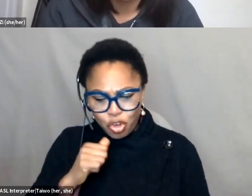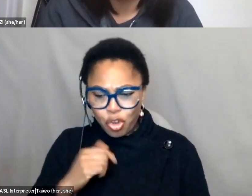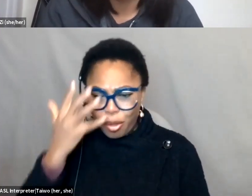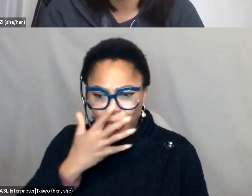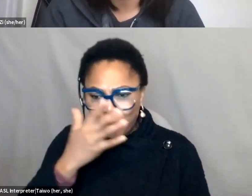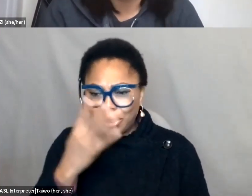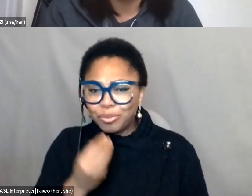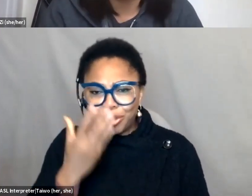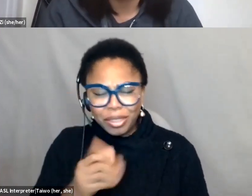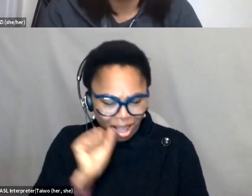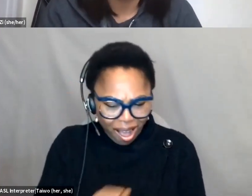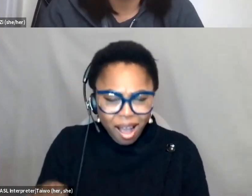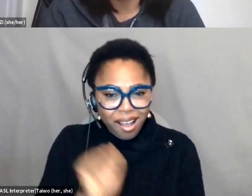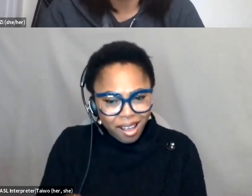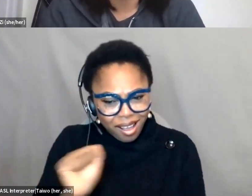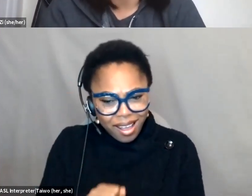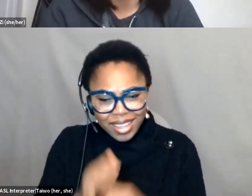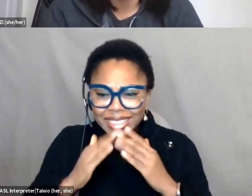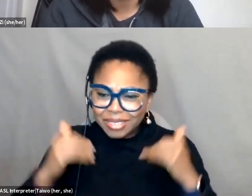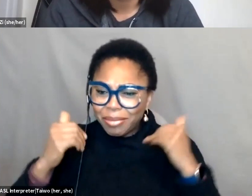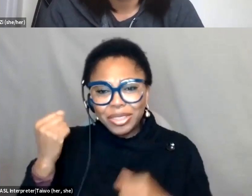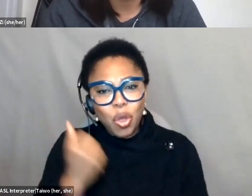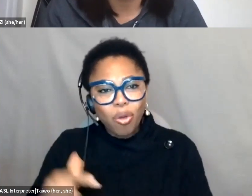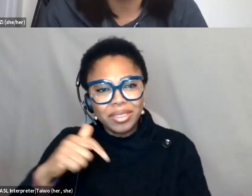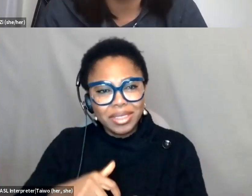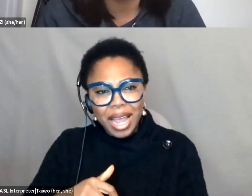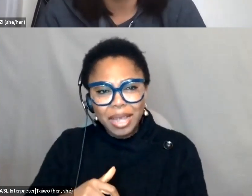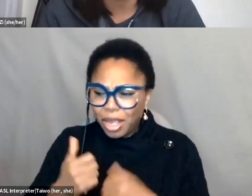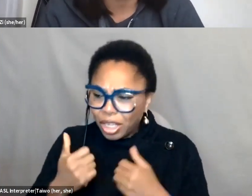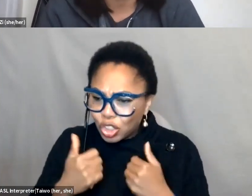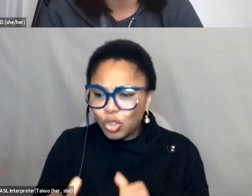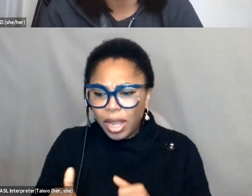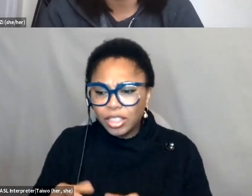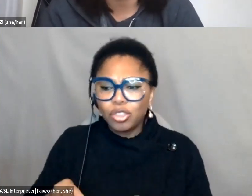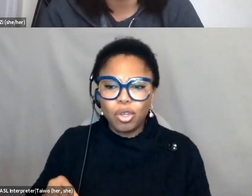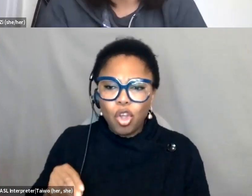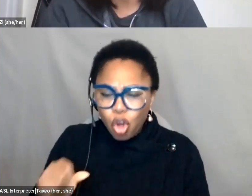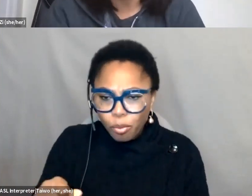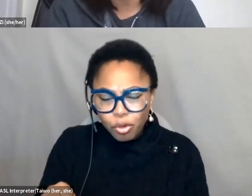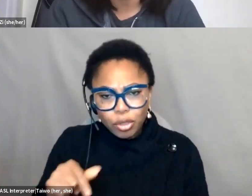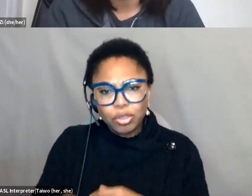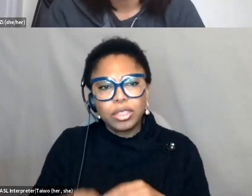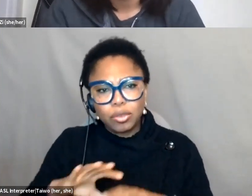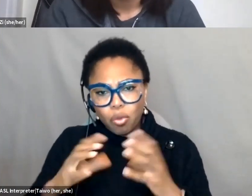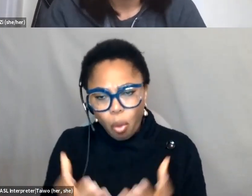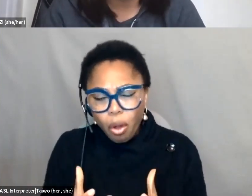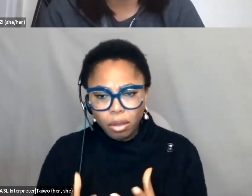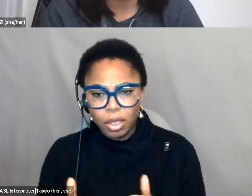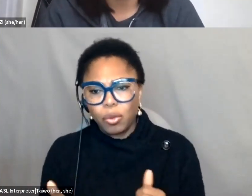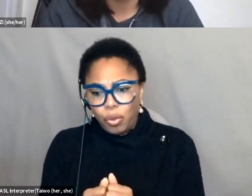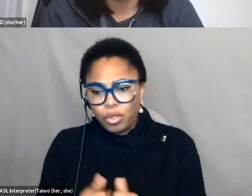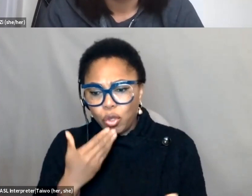pretty, who works hard, who smiles all the time, who tries to contribute to this world with a good heart.